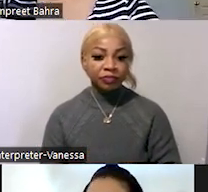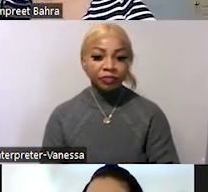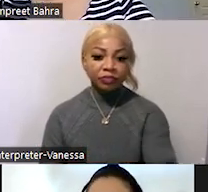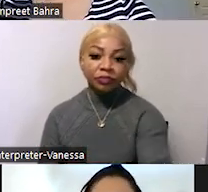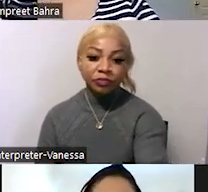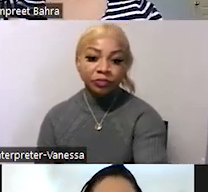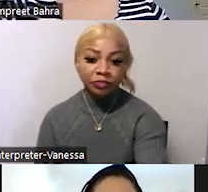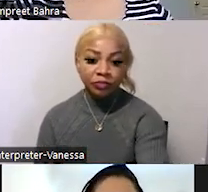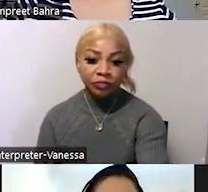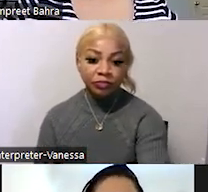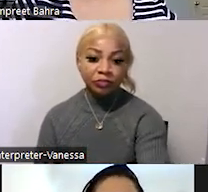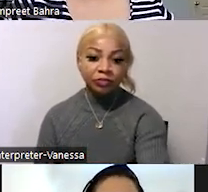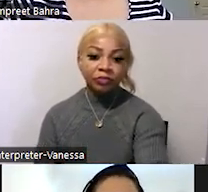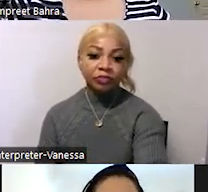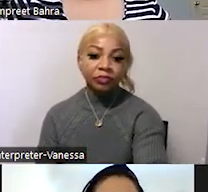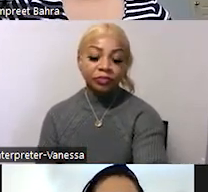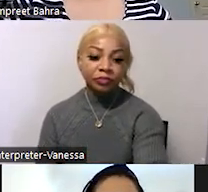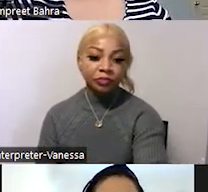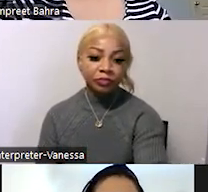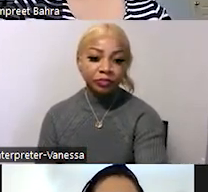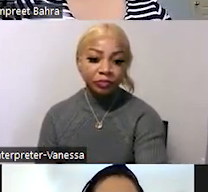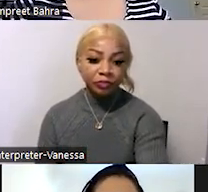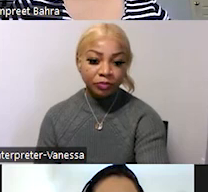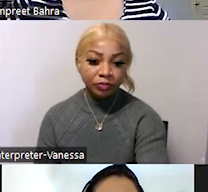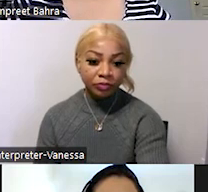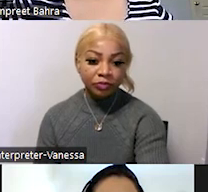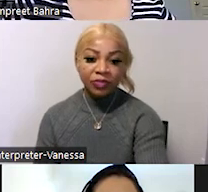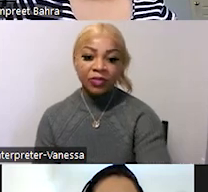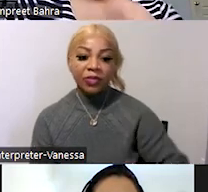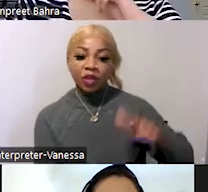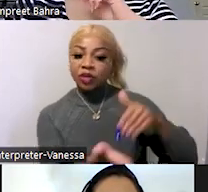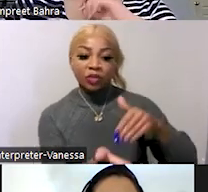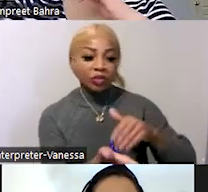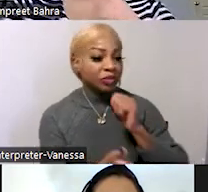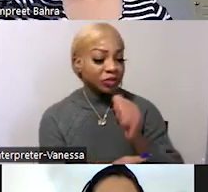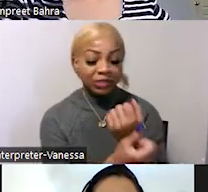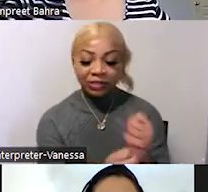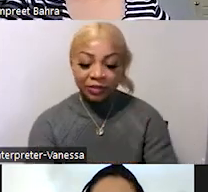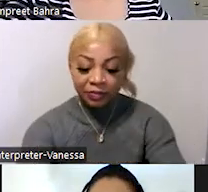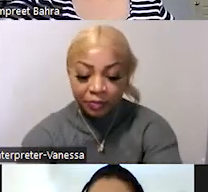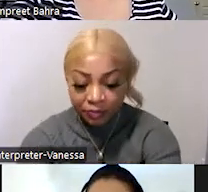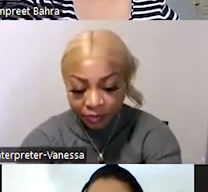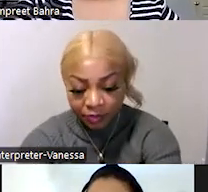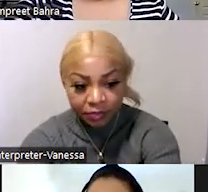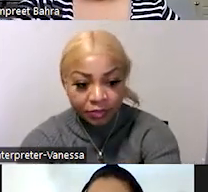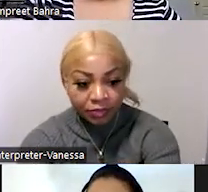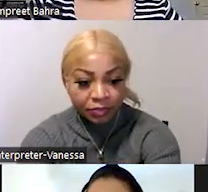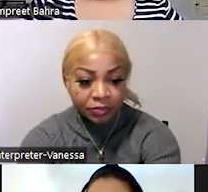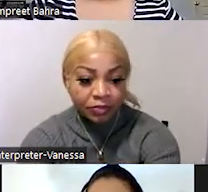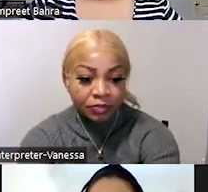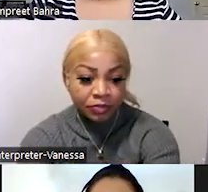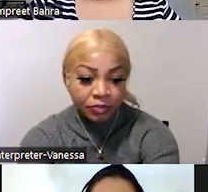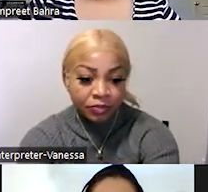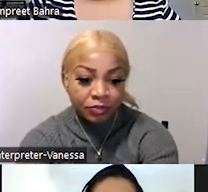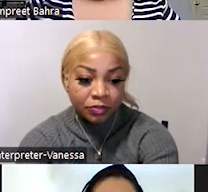guess similar previous experiences, is that her doctor is not a safe person. It's unlikely she will return in the future for help, and I highly